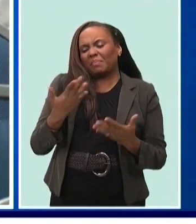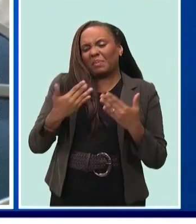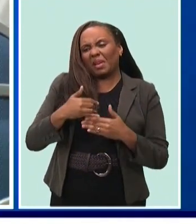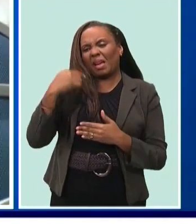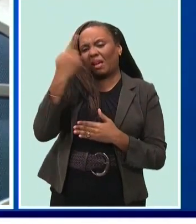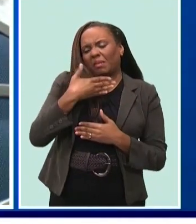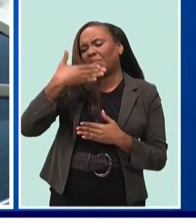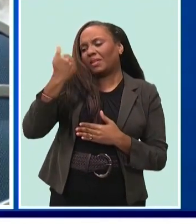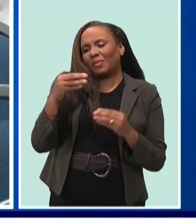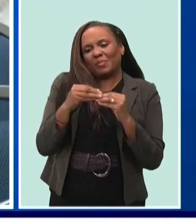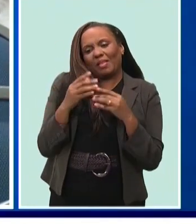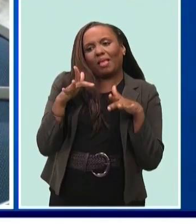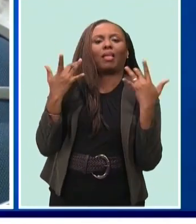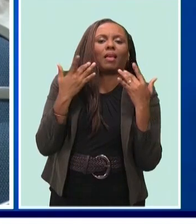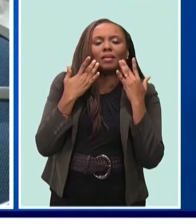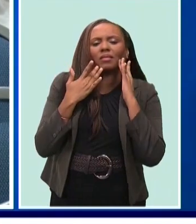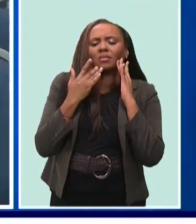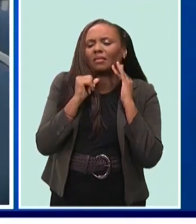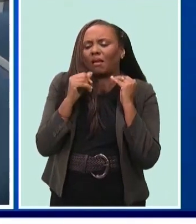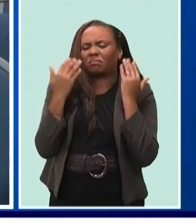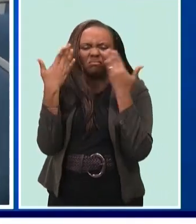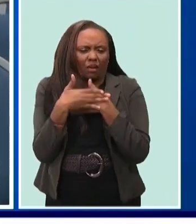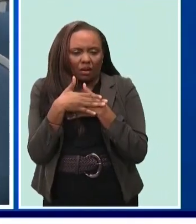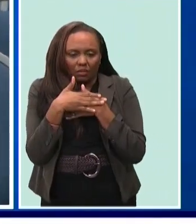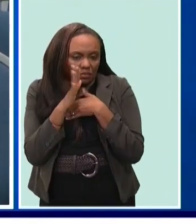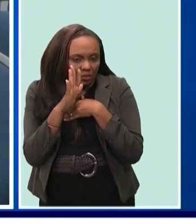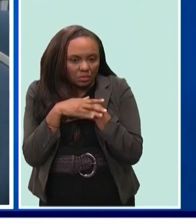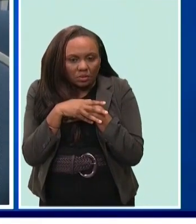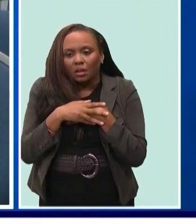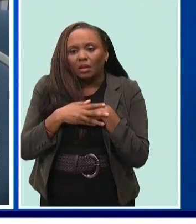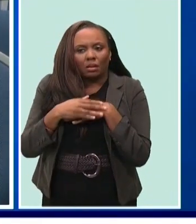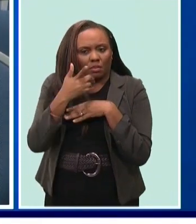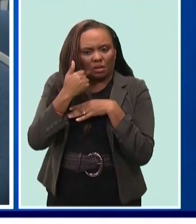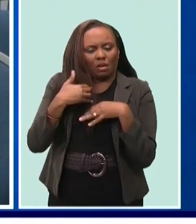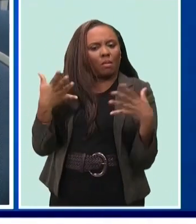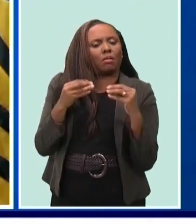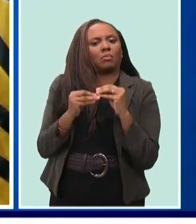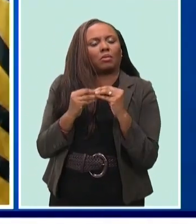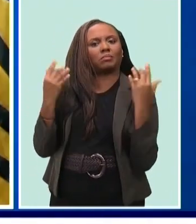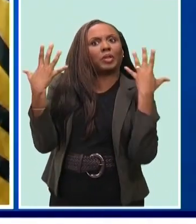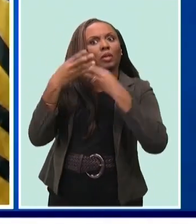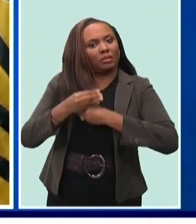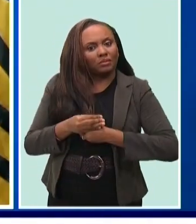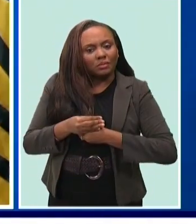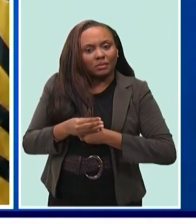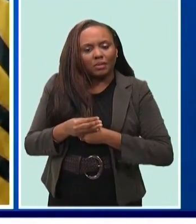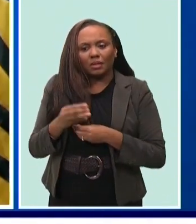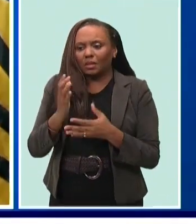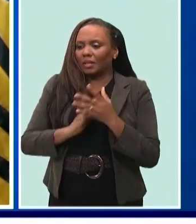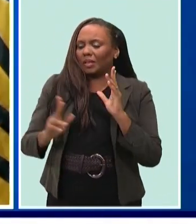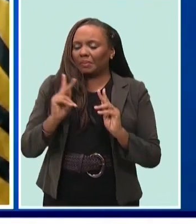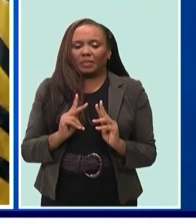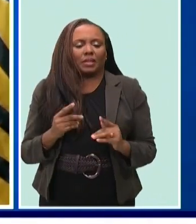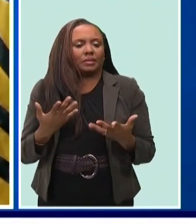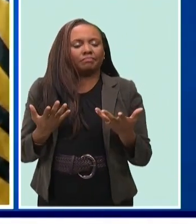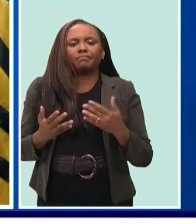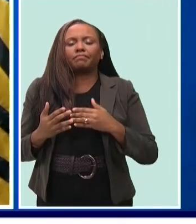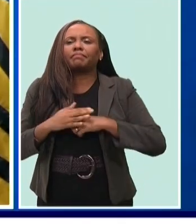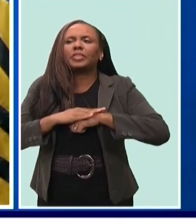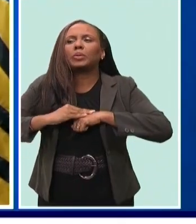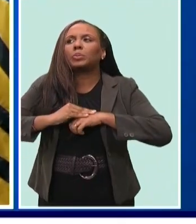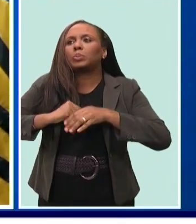so I'm going to try to be lighter because it's a beauty statement that I'm making. And similarly, some people just do it because, you know,